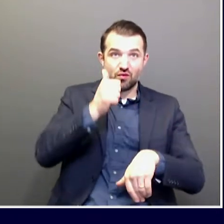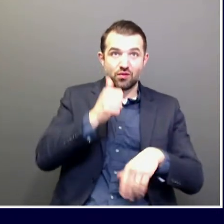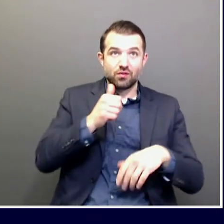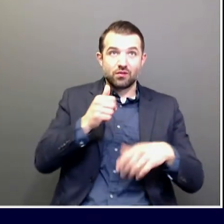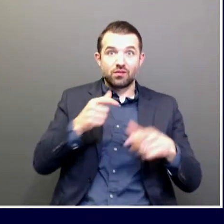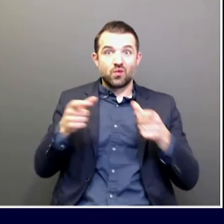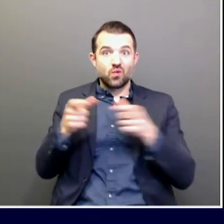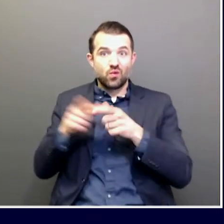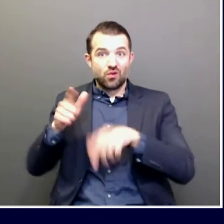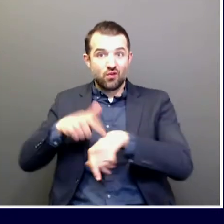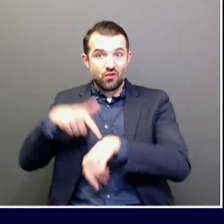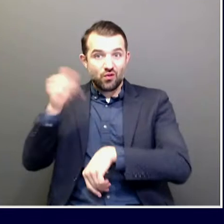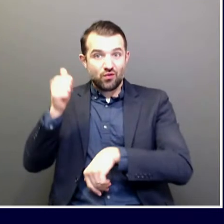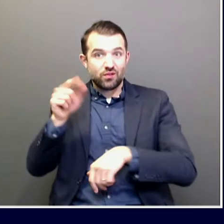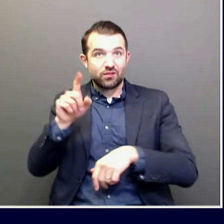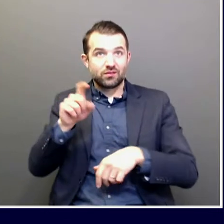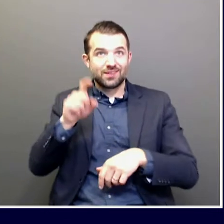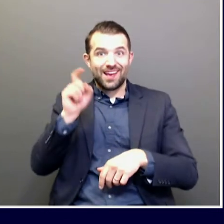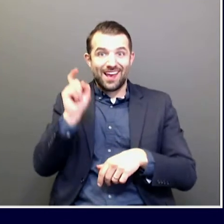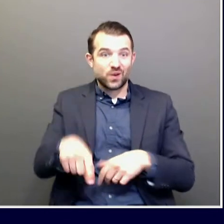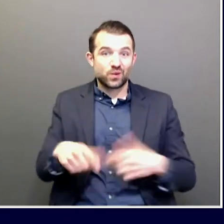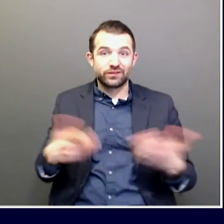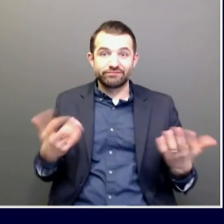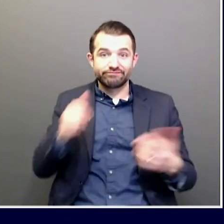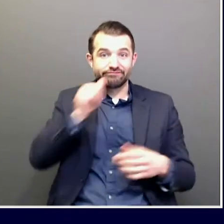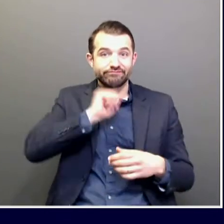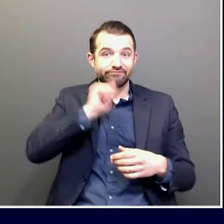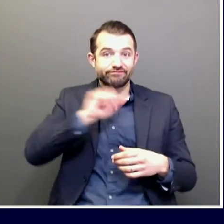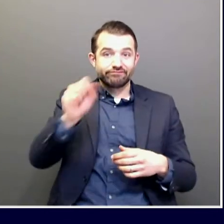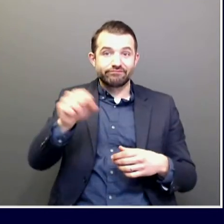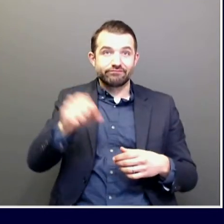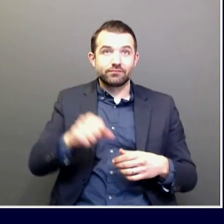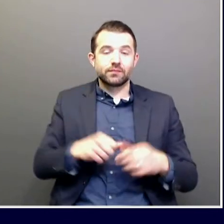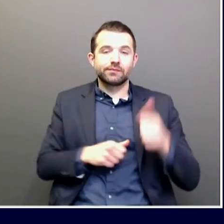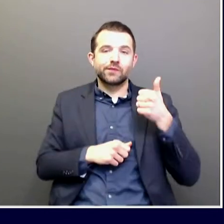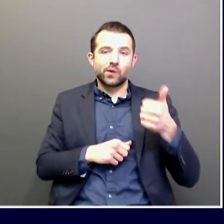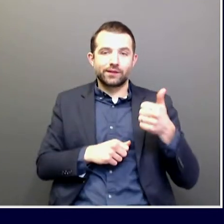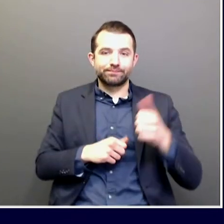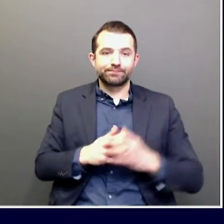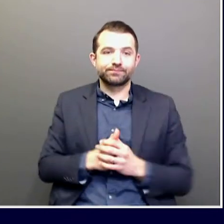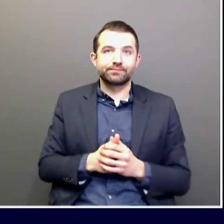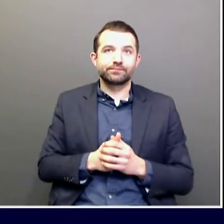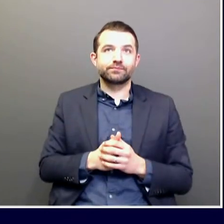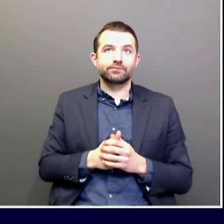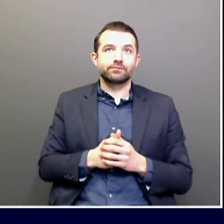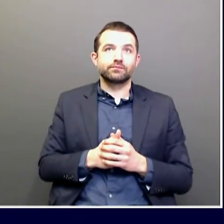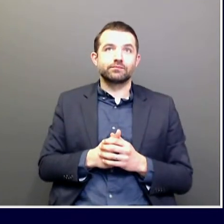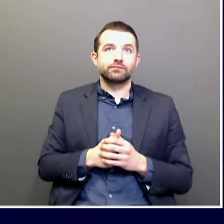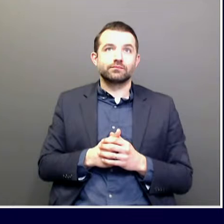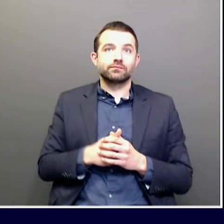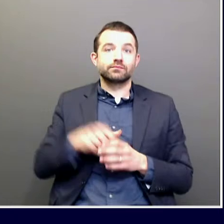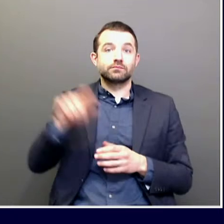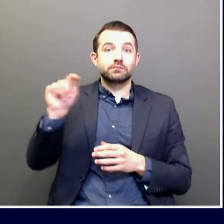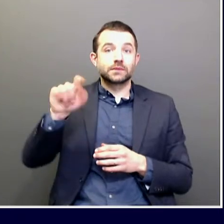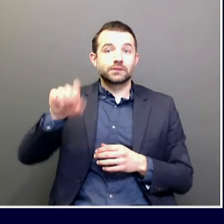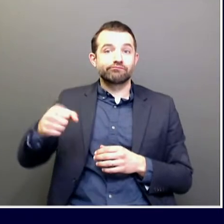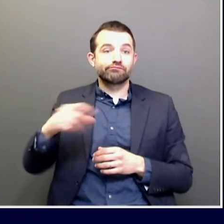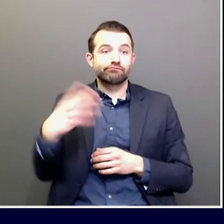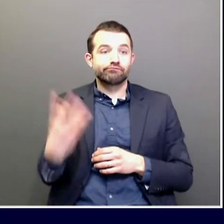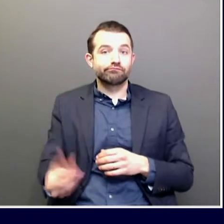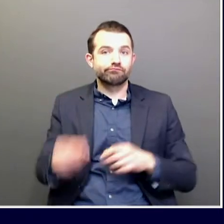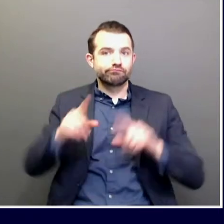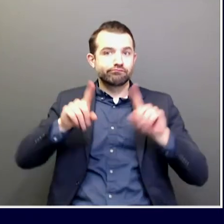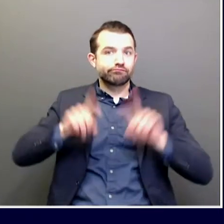will just reiterate the note that you mentioned, Patty, which is that the data are still coming in, and it takes several weeks